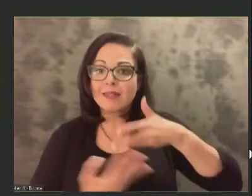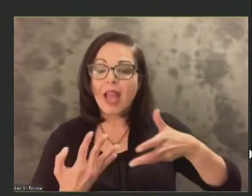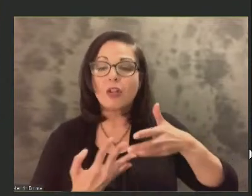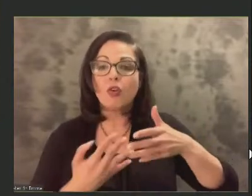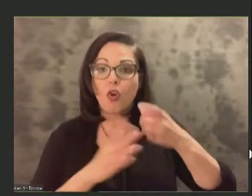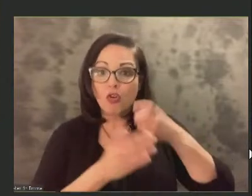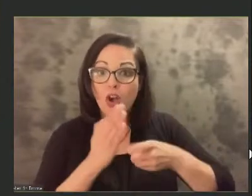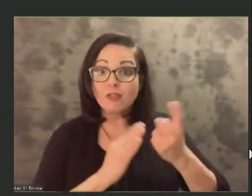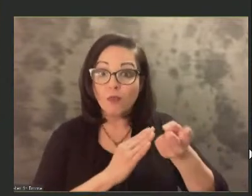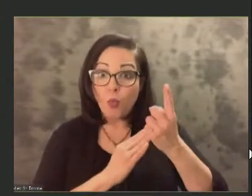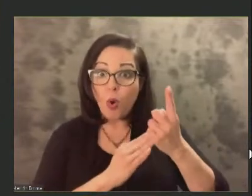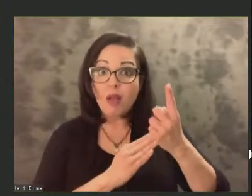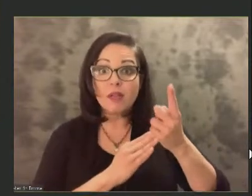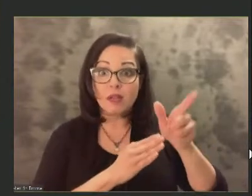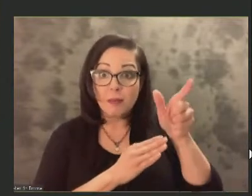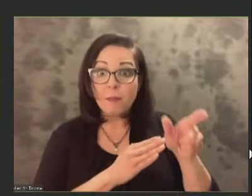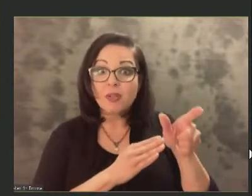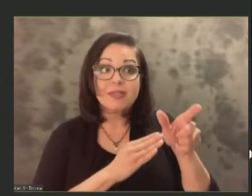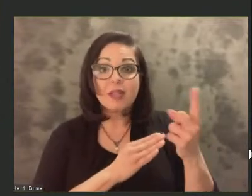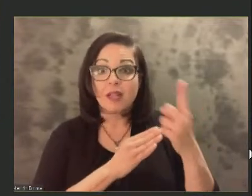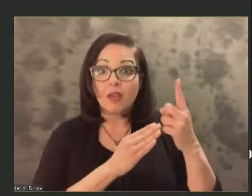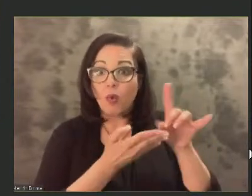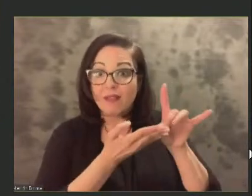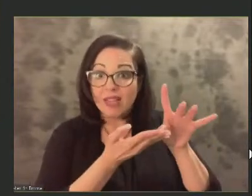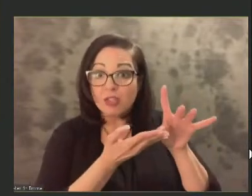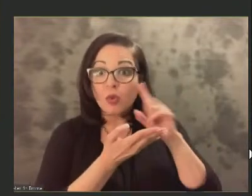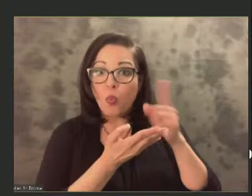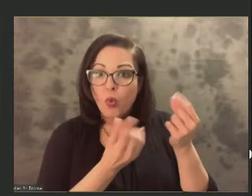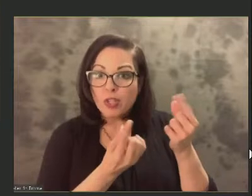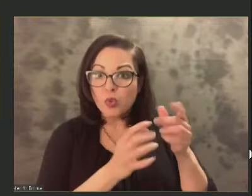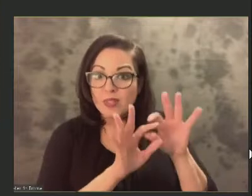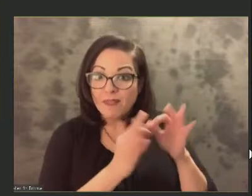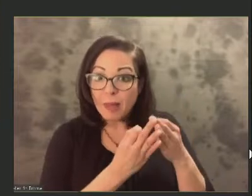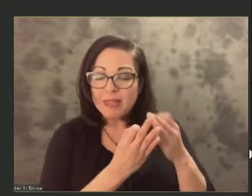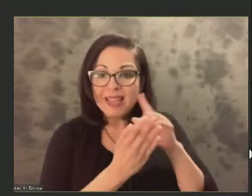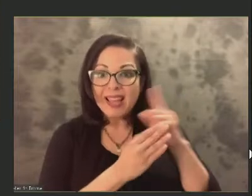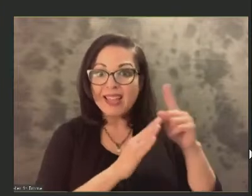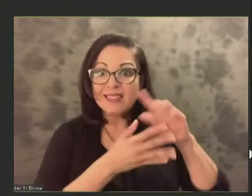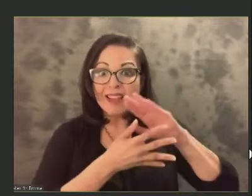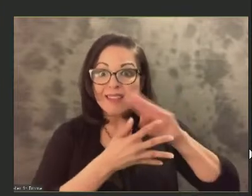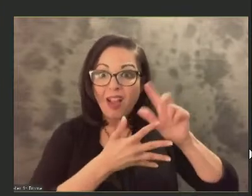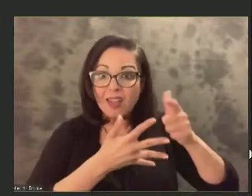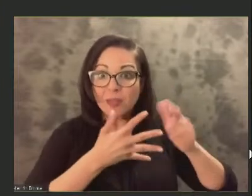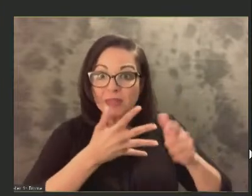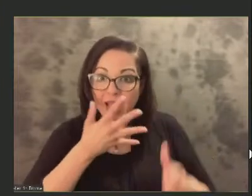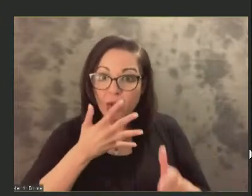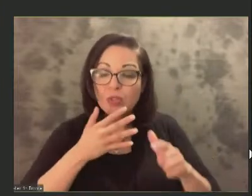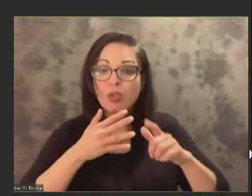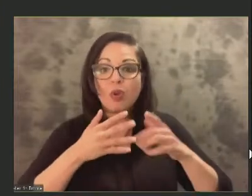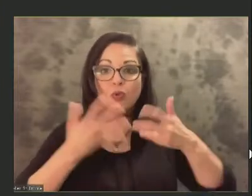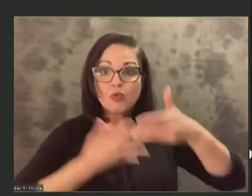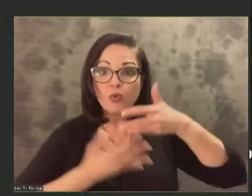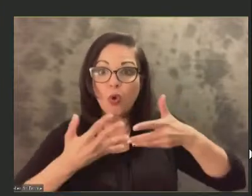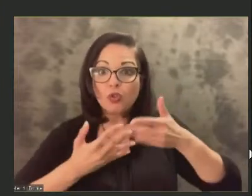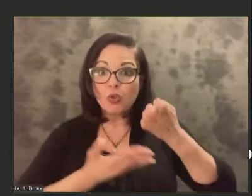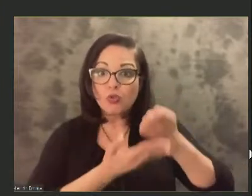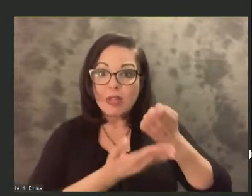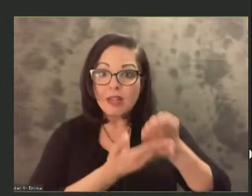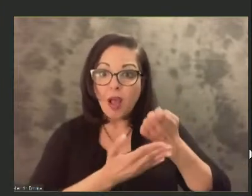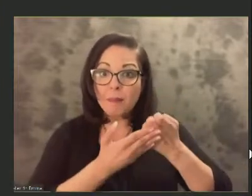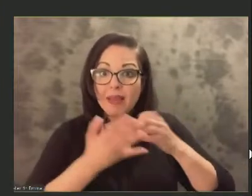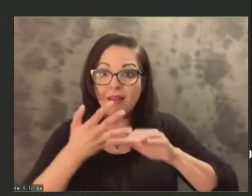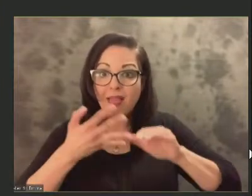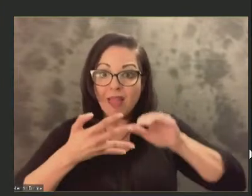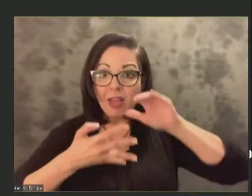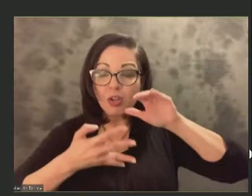on what it does to a family. It knocks them down several rungs of the socio-economic ladder. For those who are on the